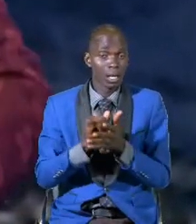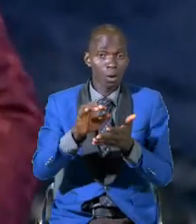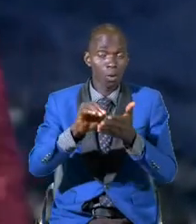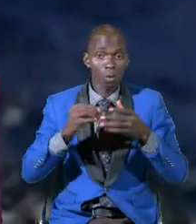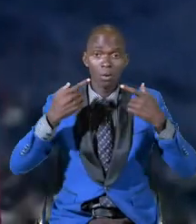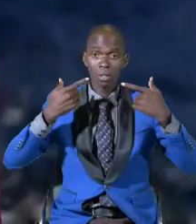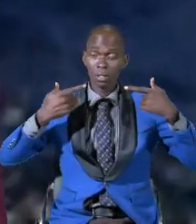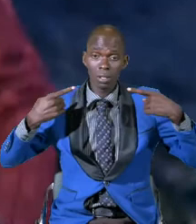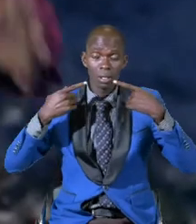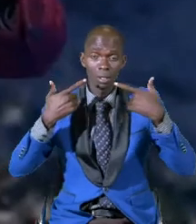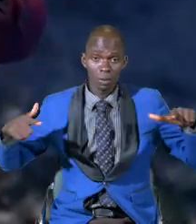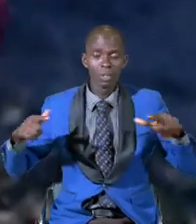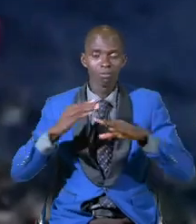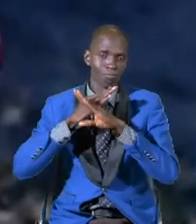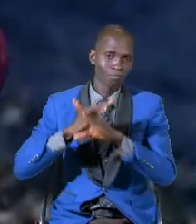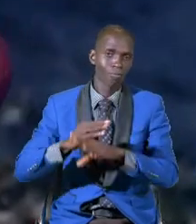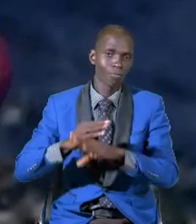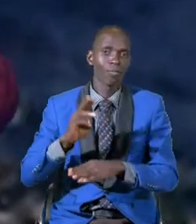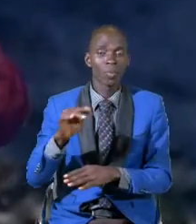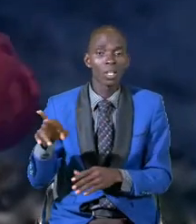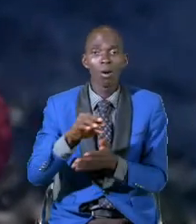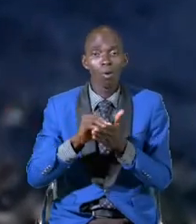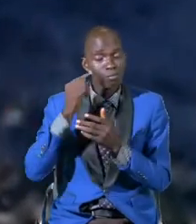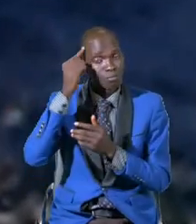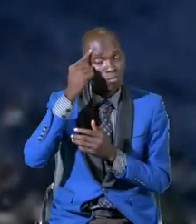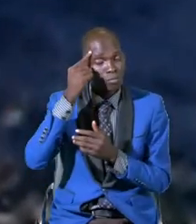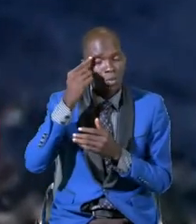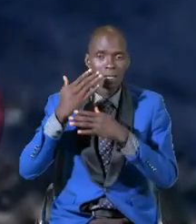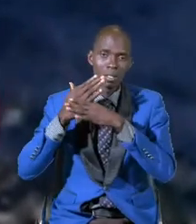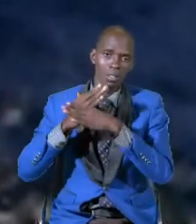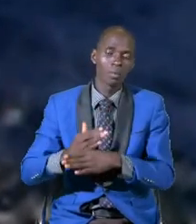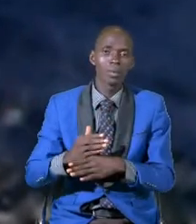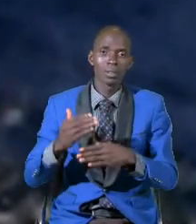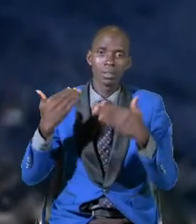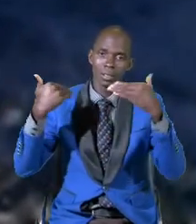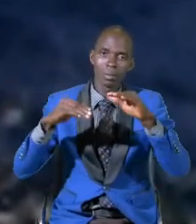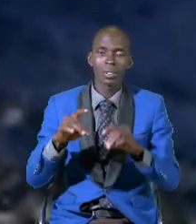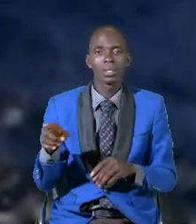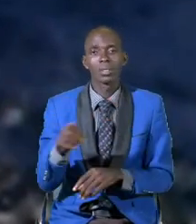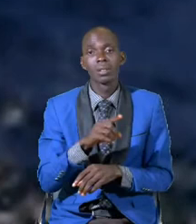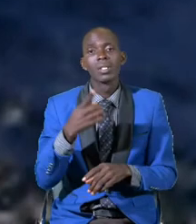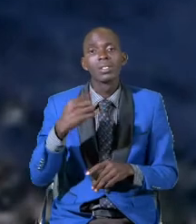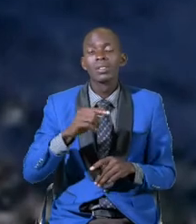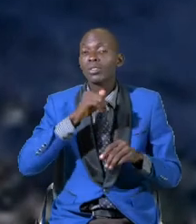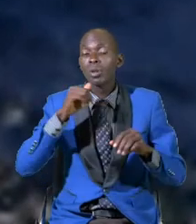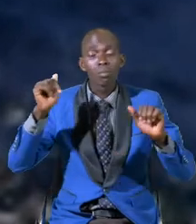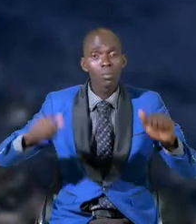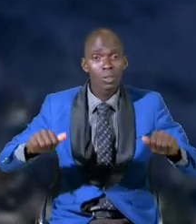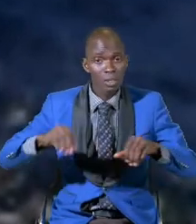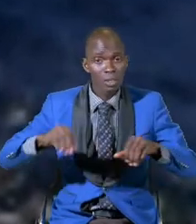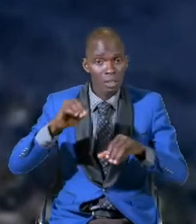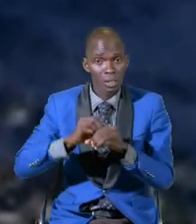thoughts limited them. Their mindset limited them. The impossibility in their